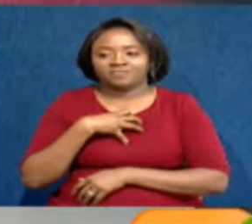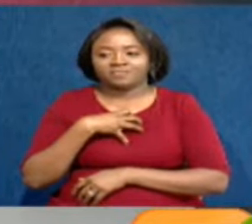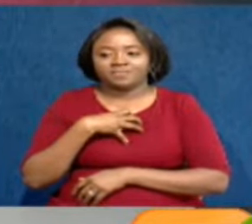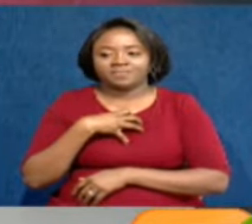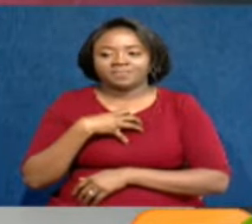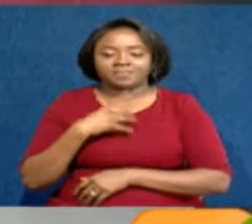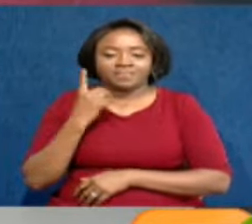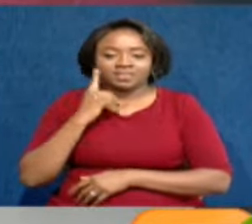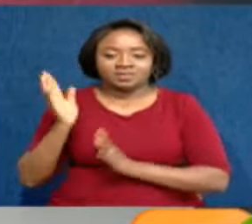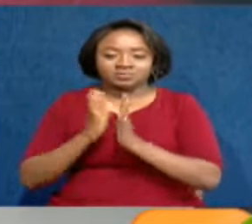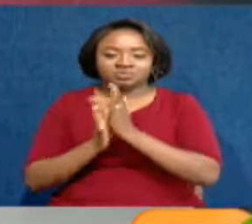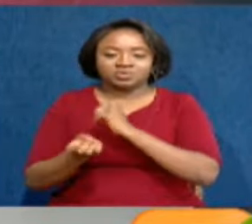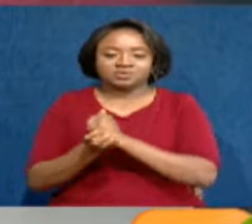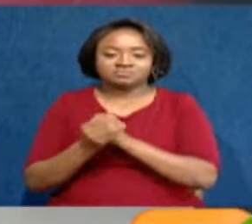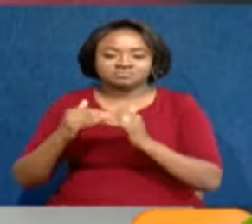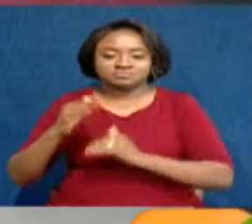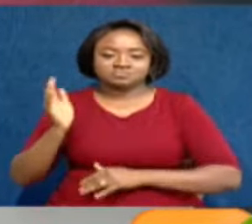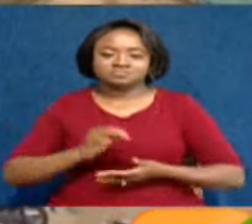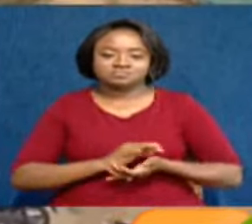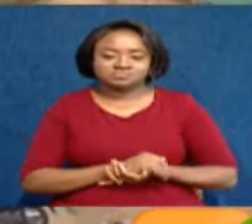Otieno has the details.